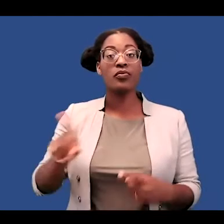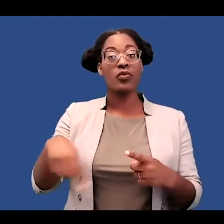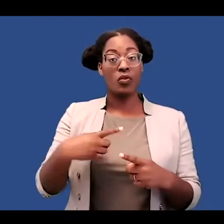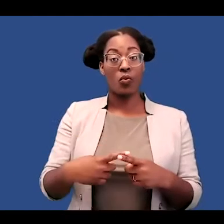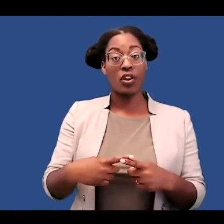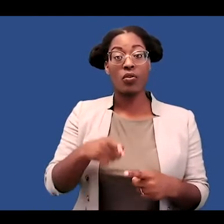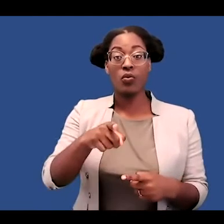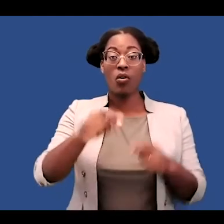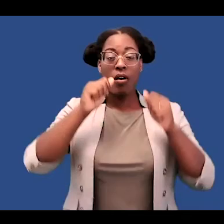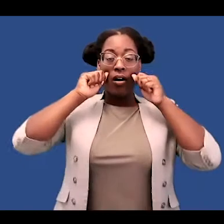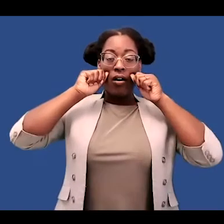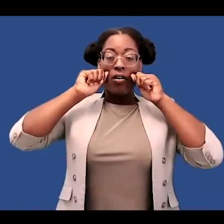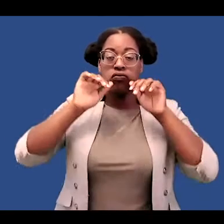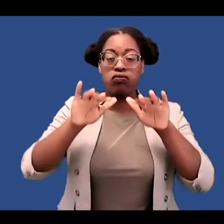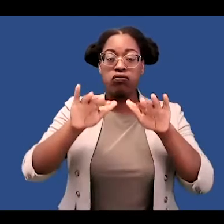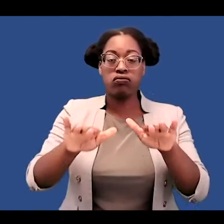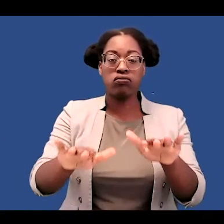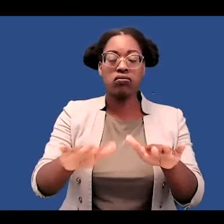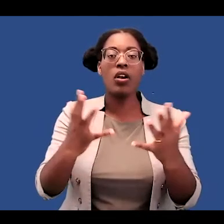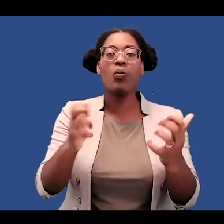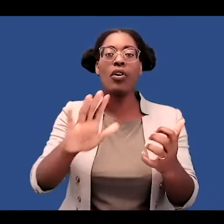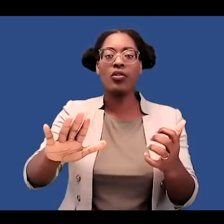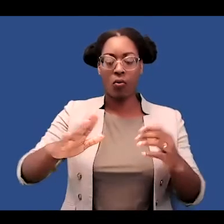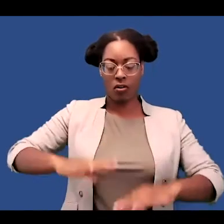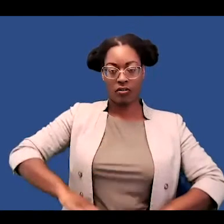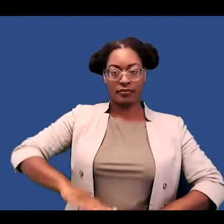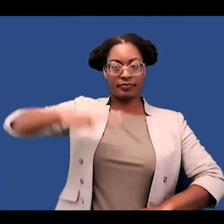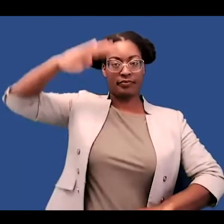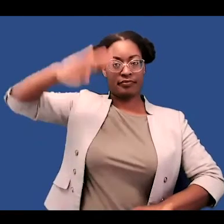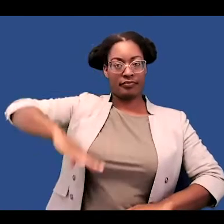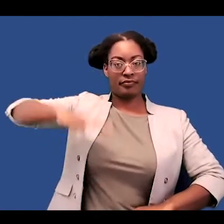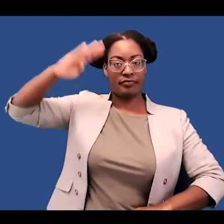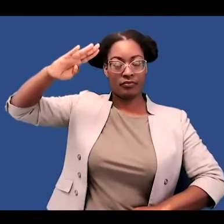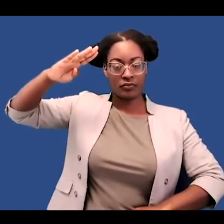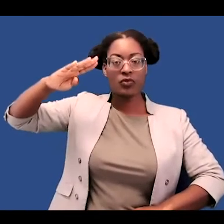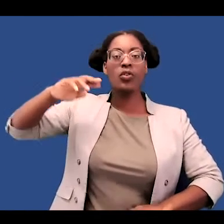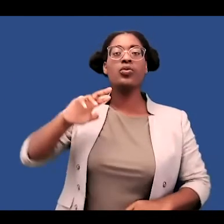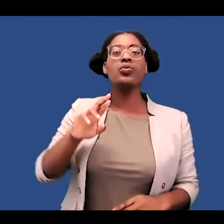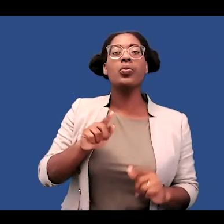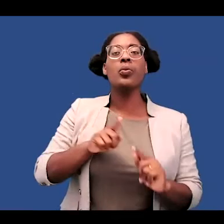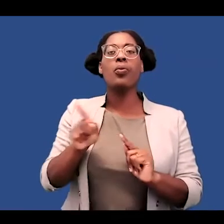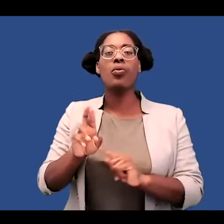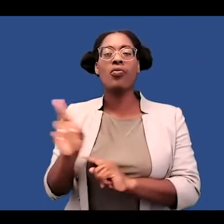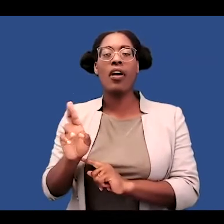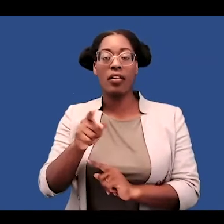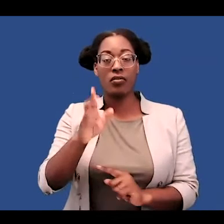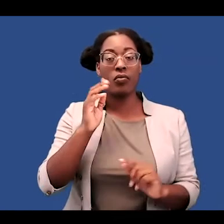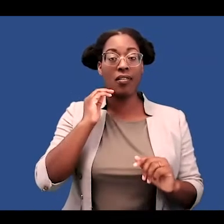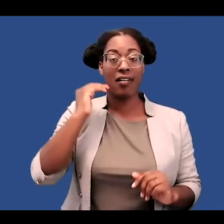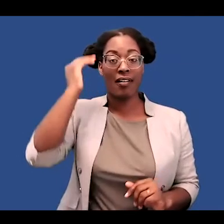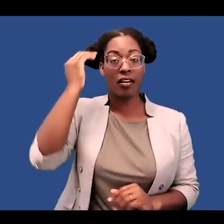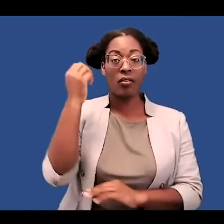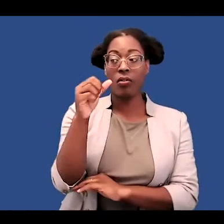you exhale, I want you to take your whole entire top half of the body and you're going to rotate to the right side, looking over your